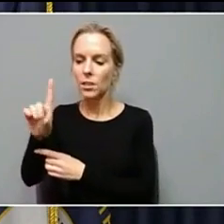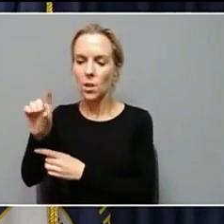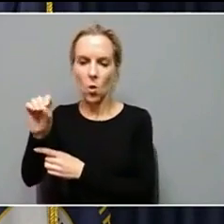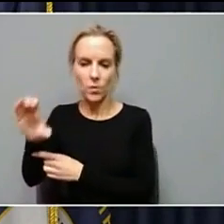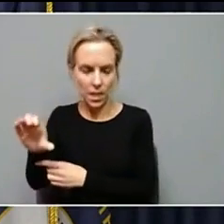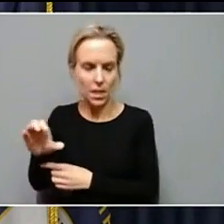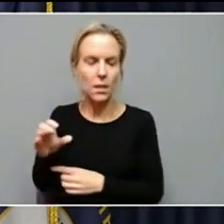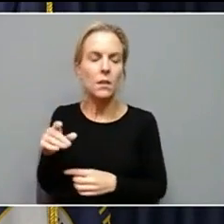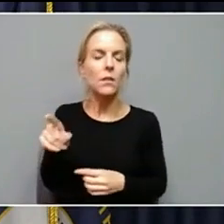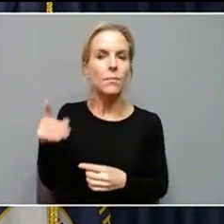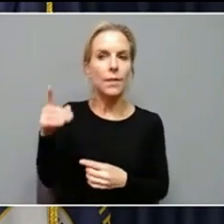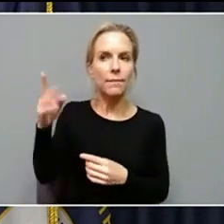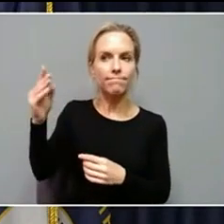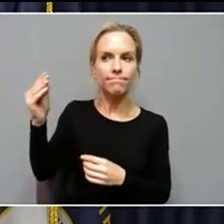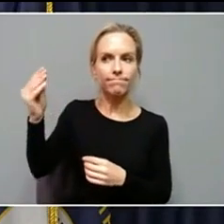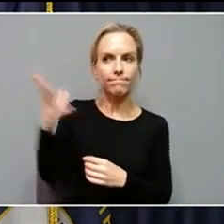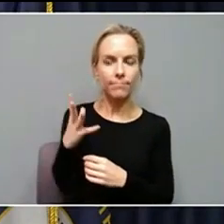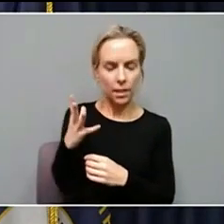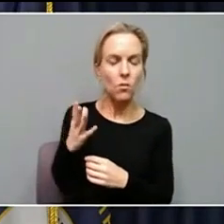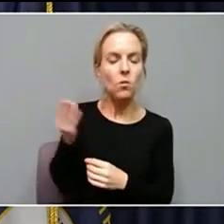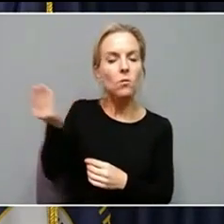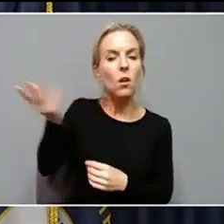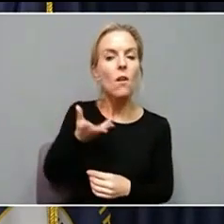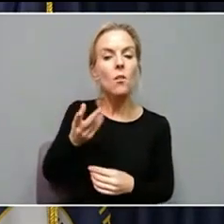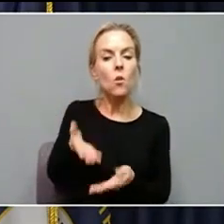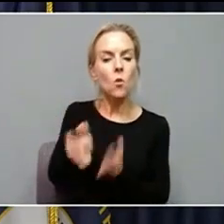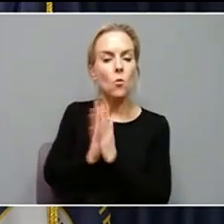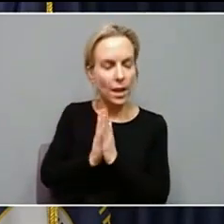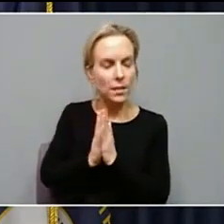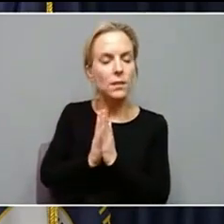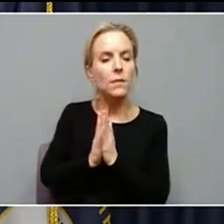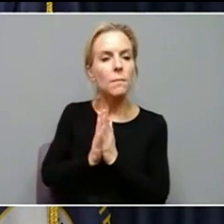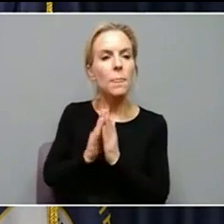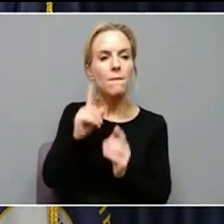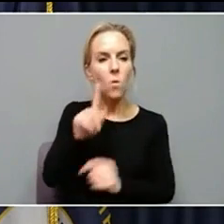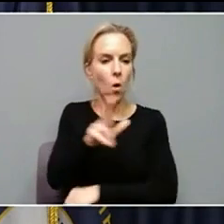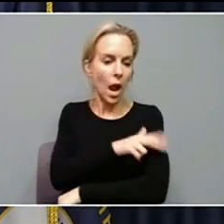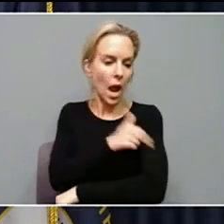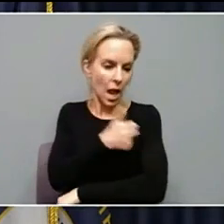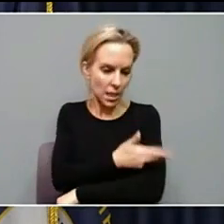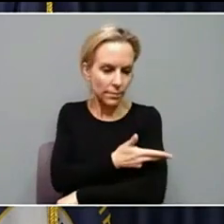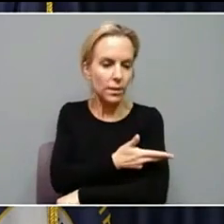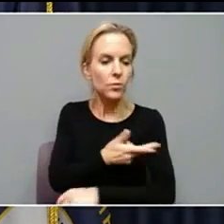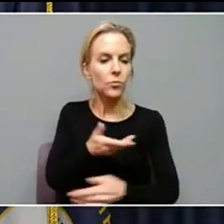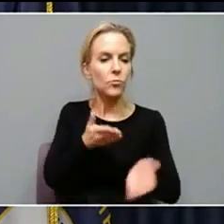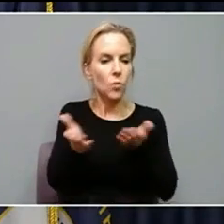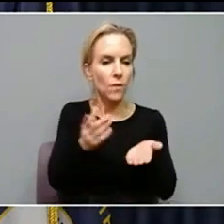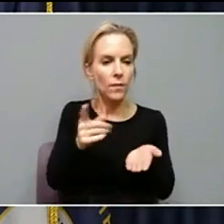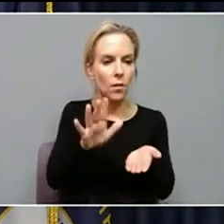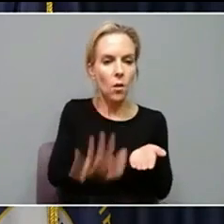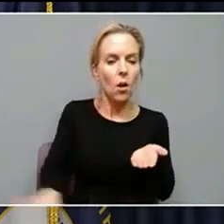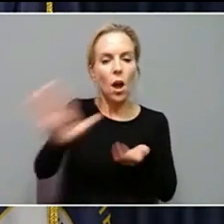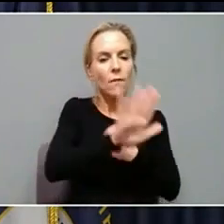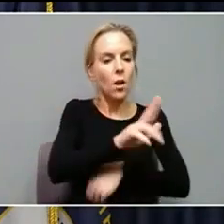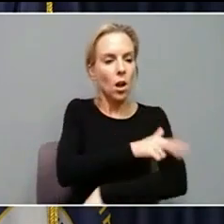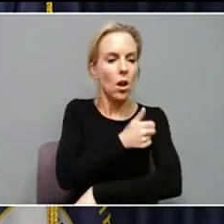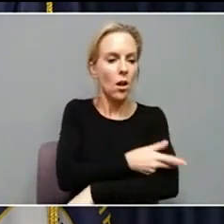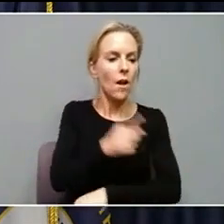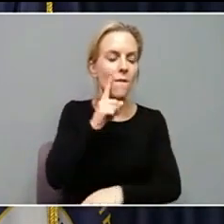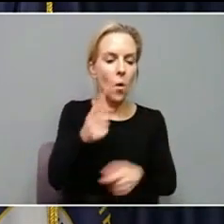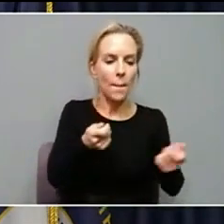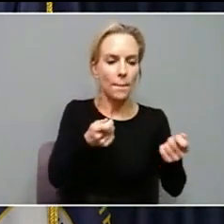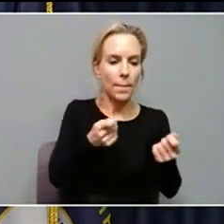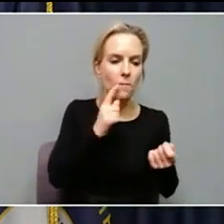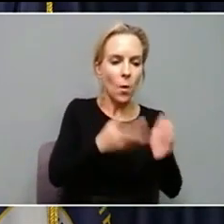We have been notified and requested by hospitals throughout the state for administrative and logistical